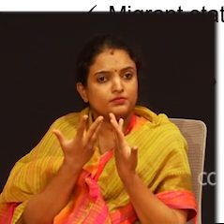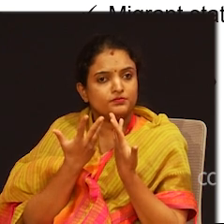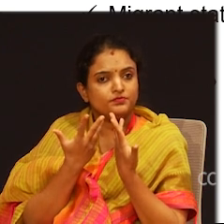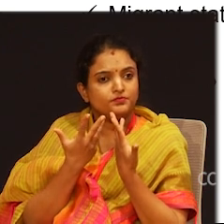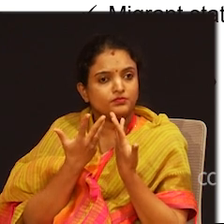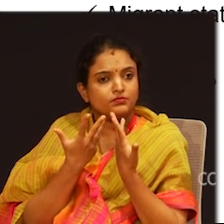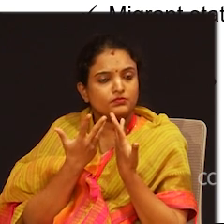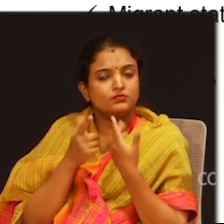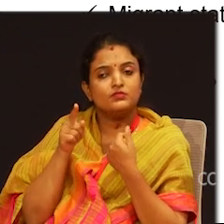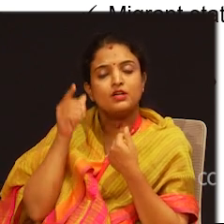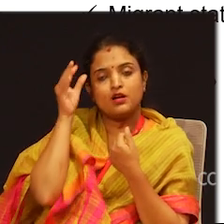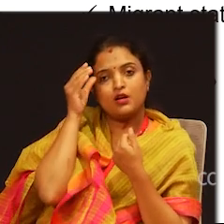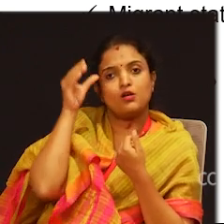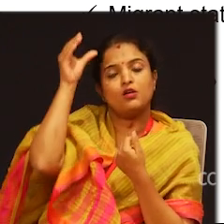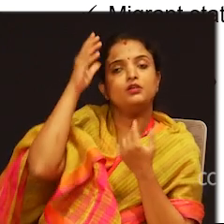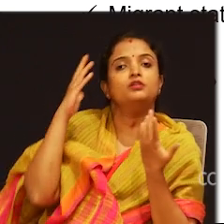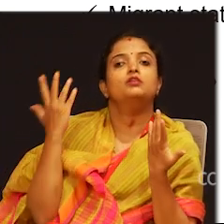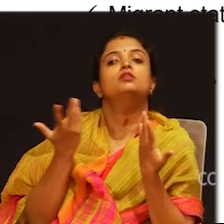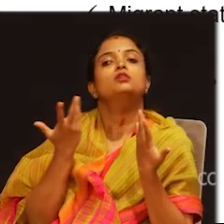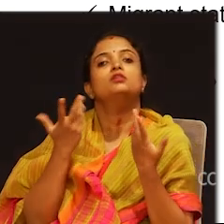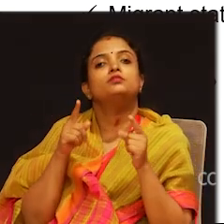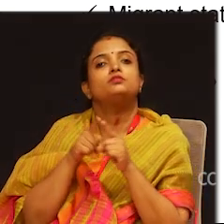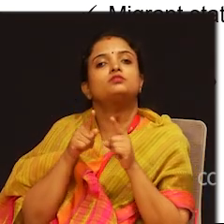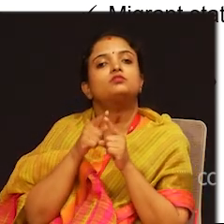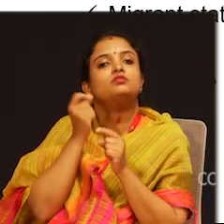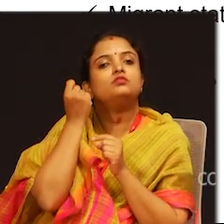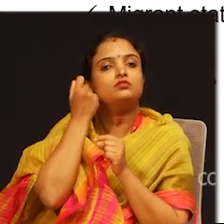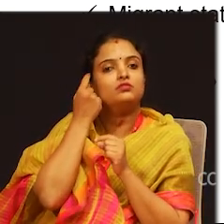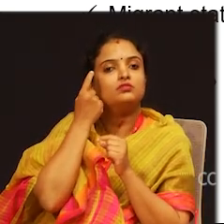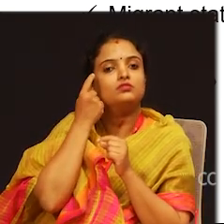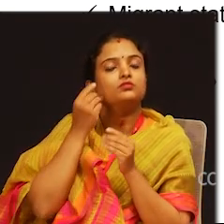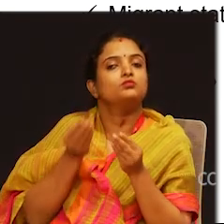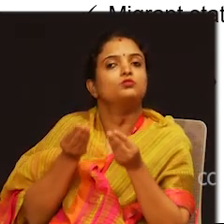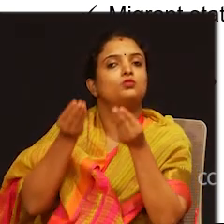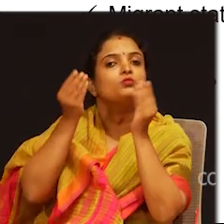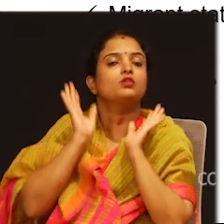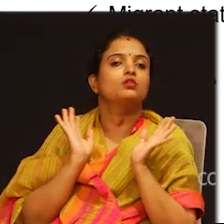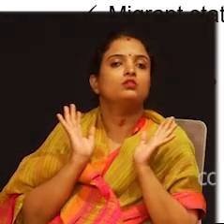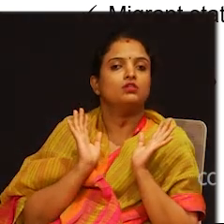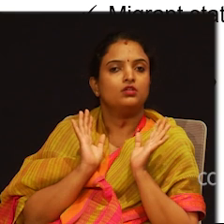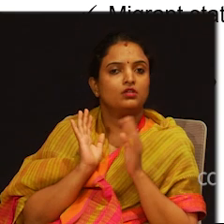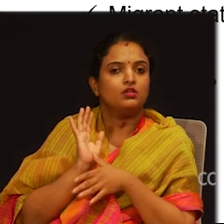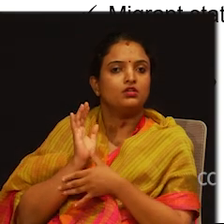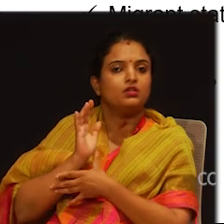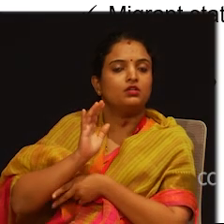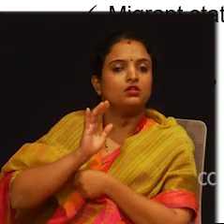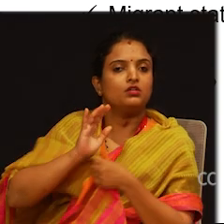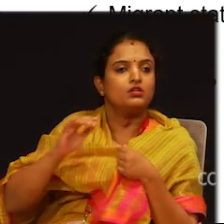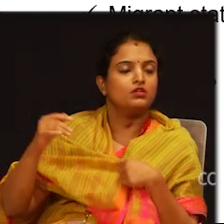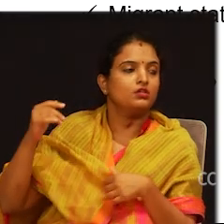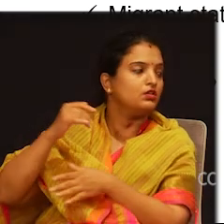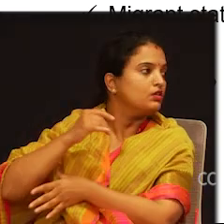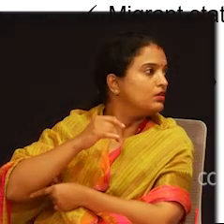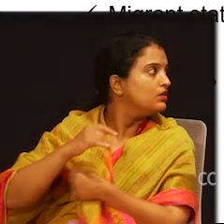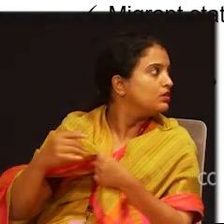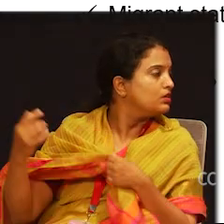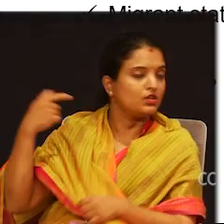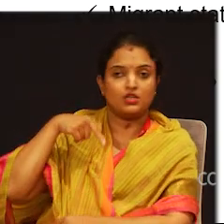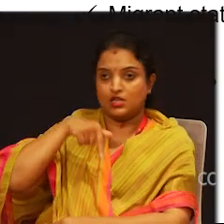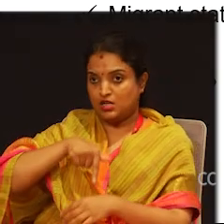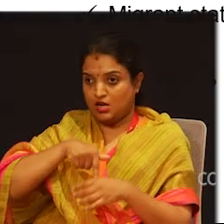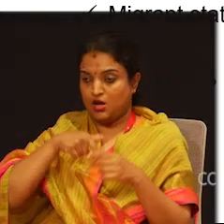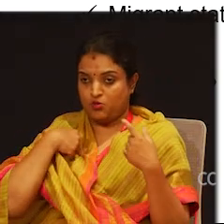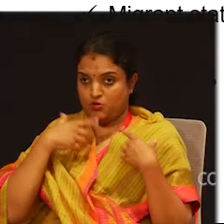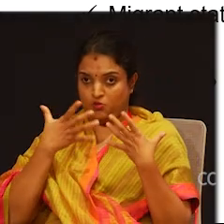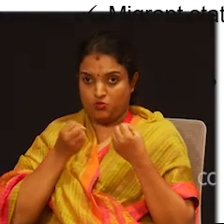the concept of equity that needs to be understood more closely. I will now take